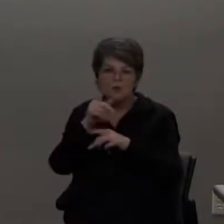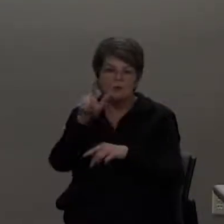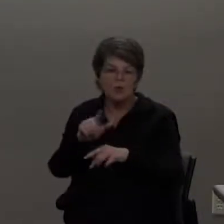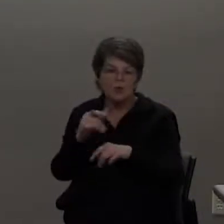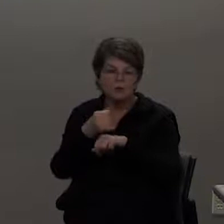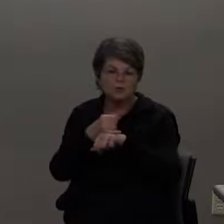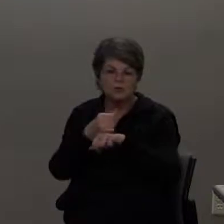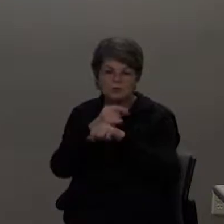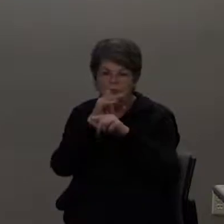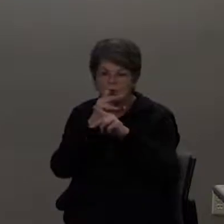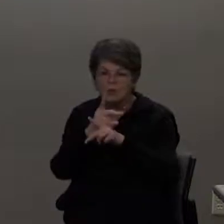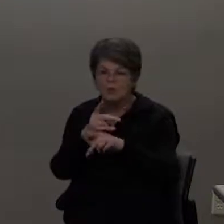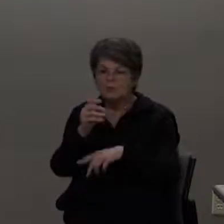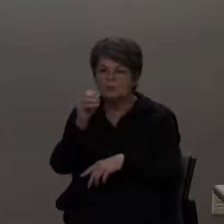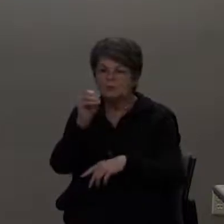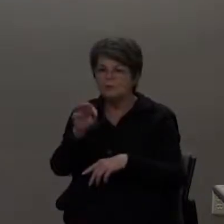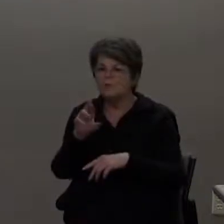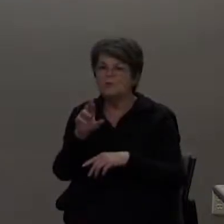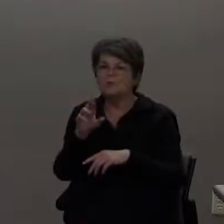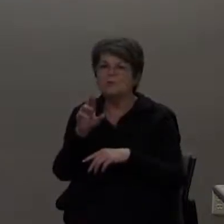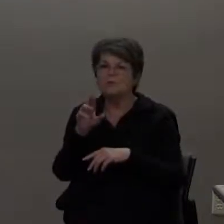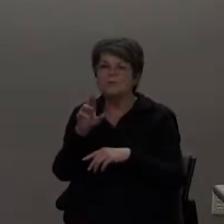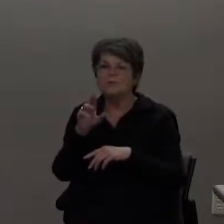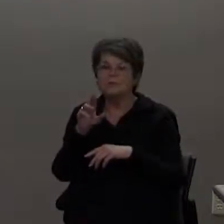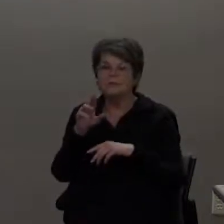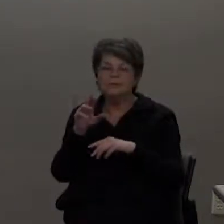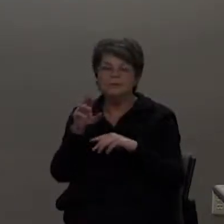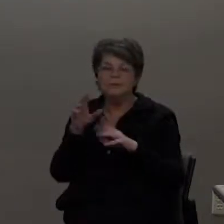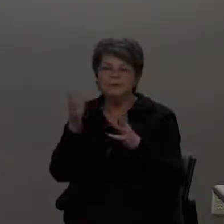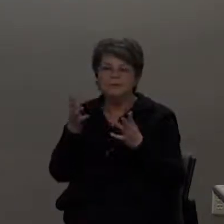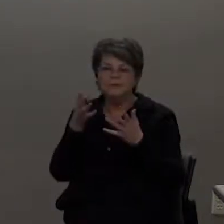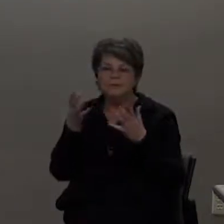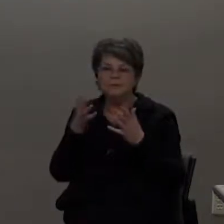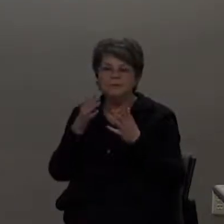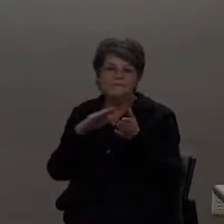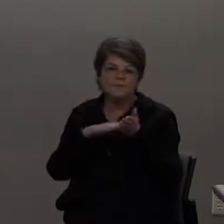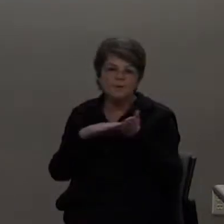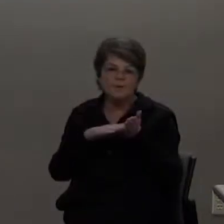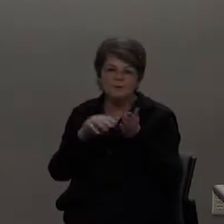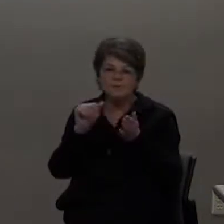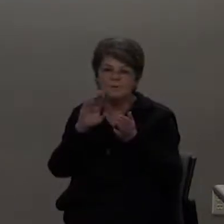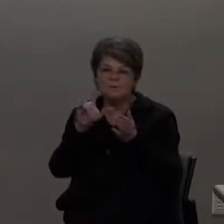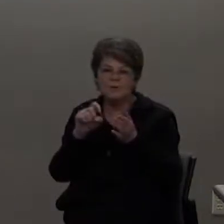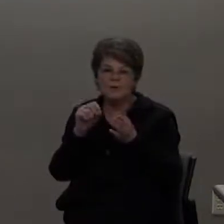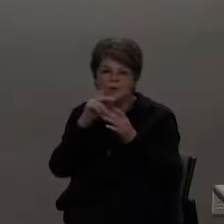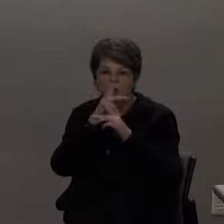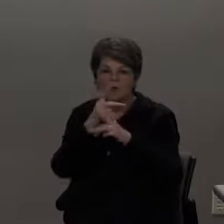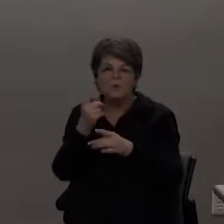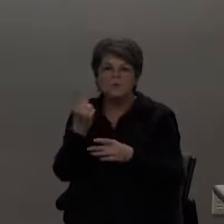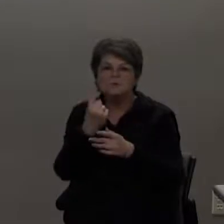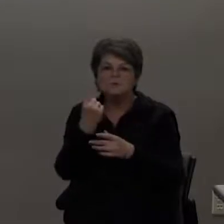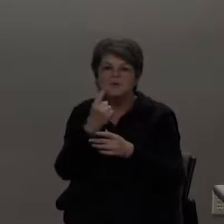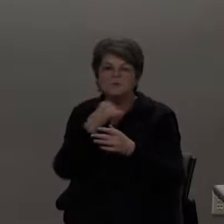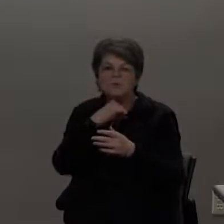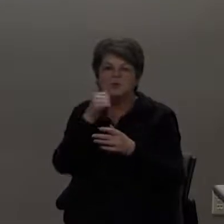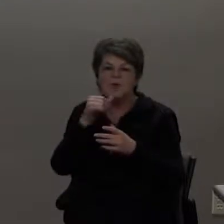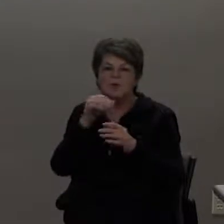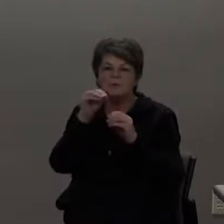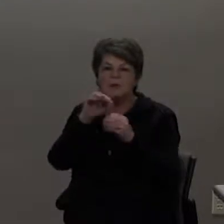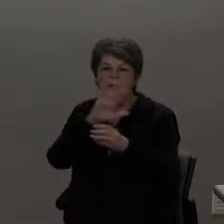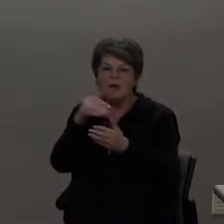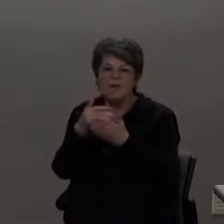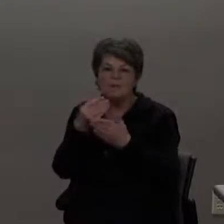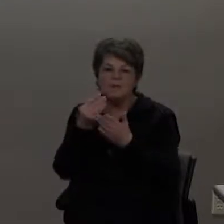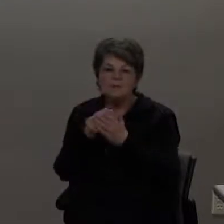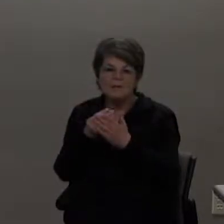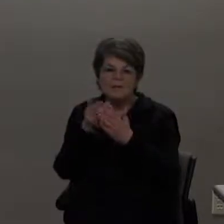loan or a depreciating or a forgivable loan or something where it's not necessarily we're putting all the money up front, but